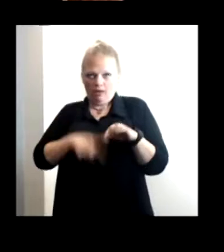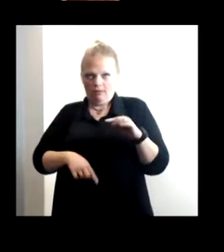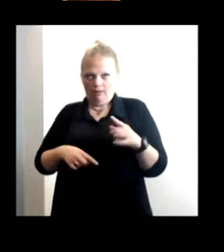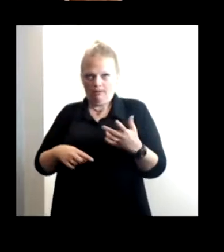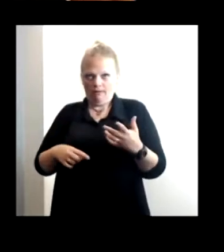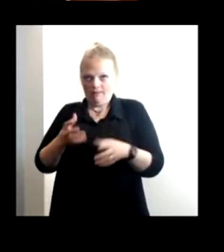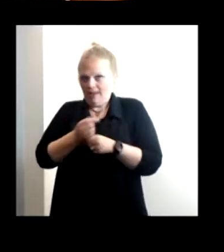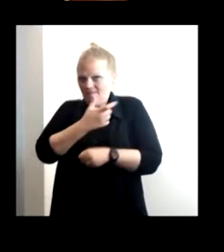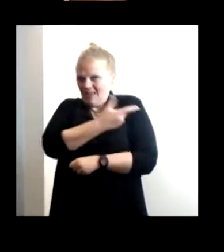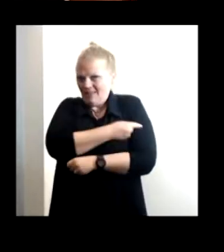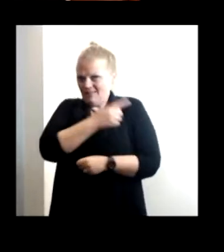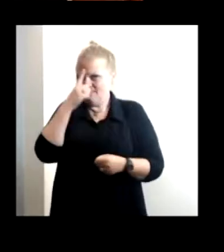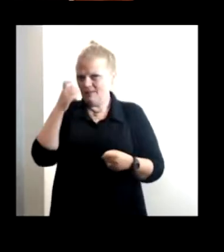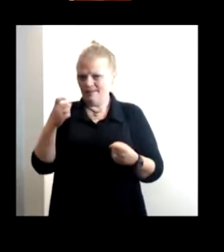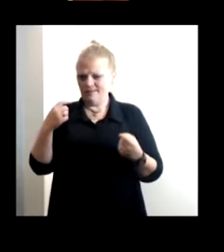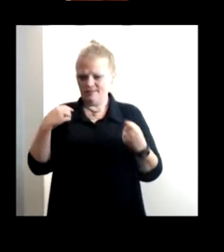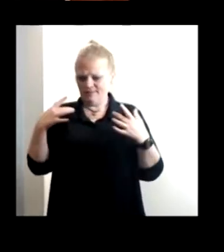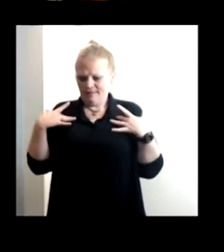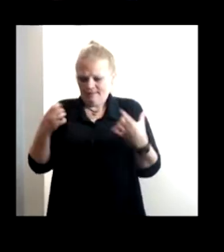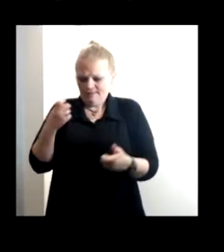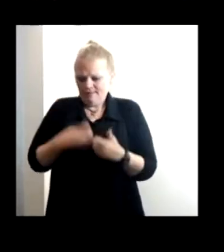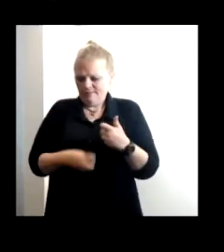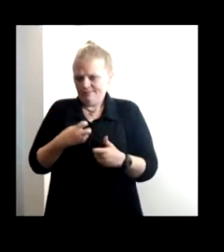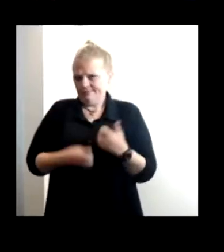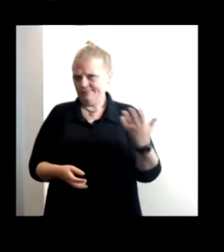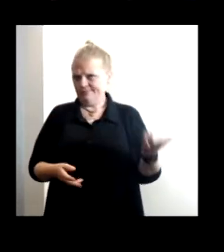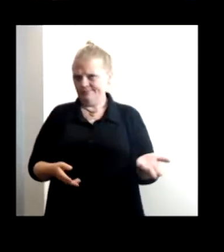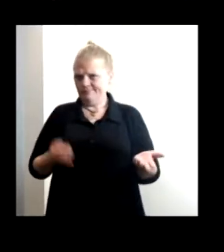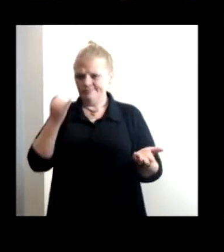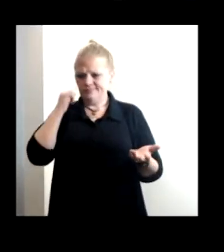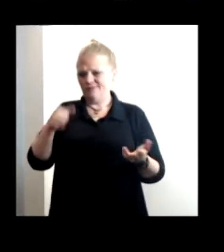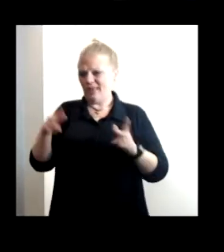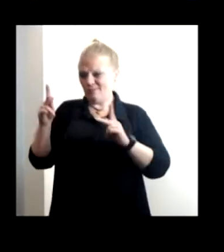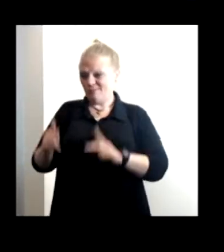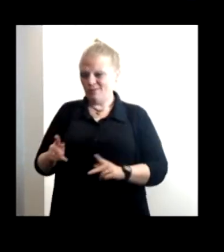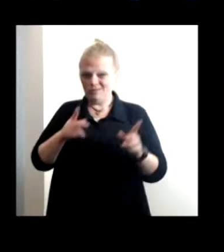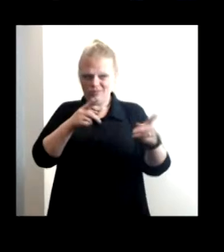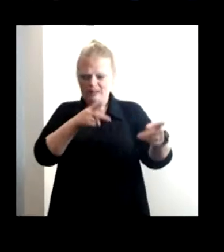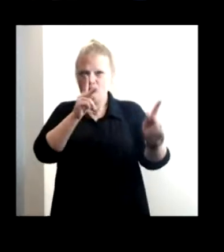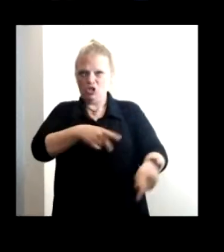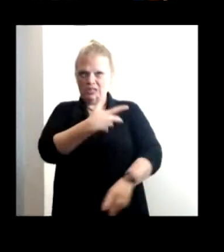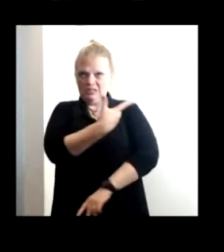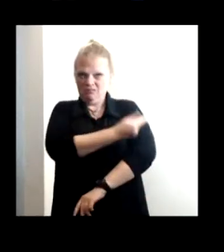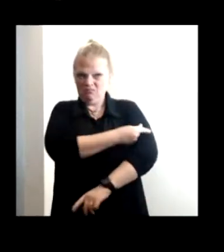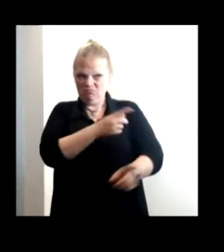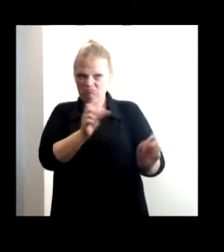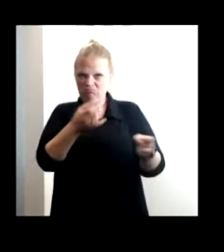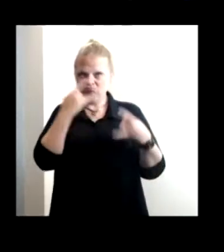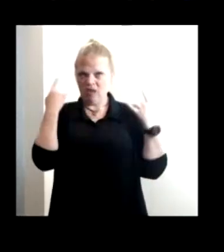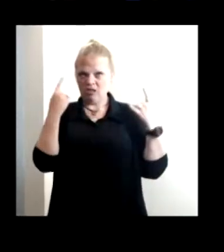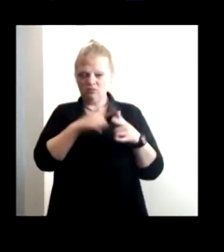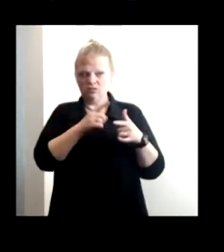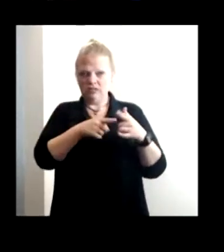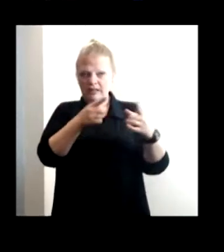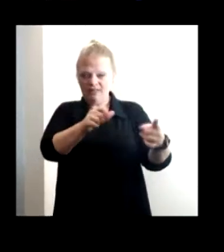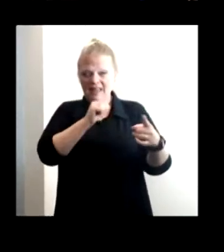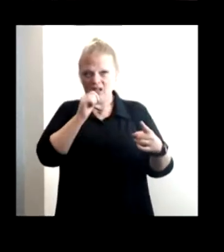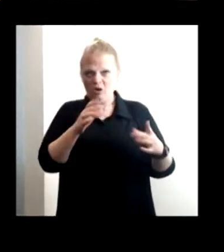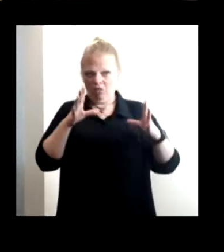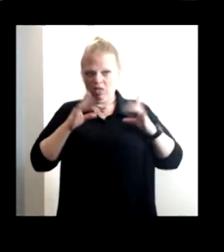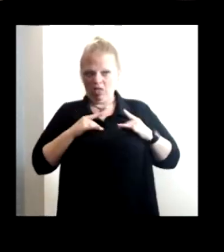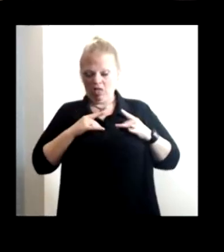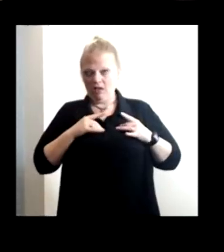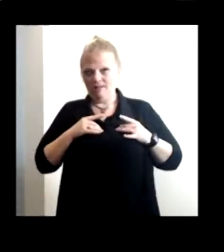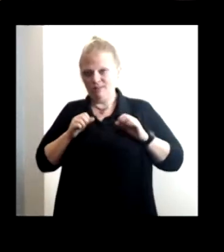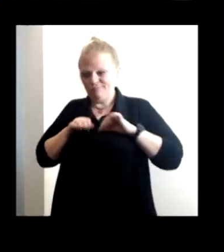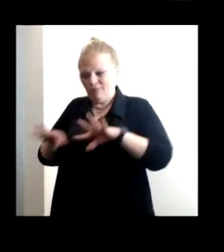getting vaccinated because of an immunocompromised issue, and even if that individual is vaccinated, they could be wearing a mask so they don't catch the infection and take it